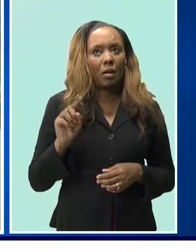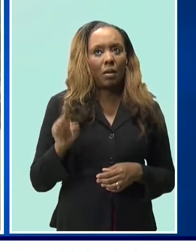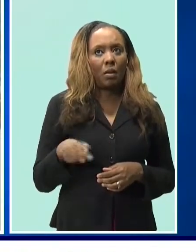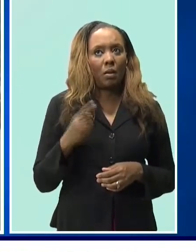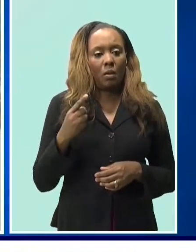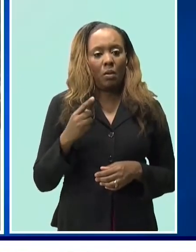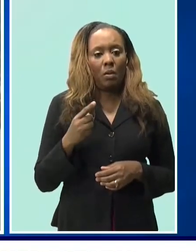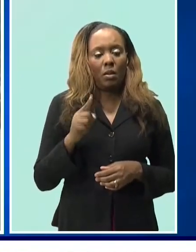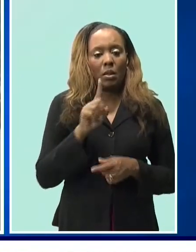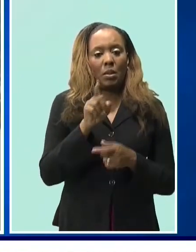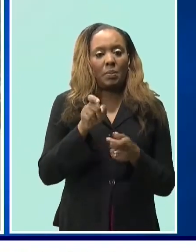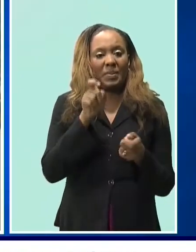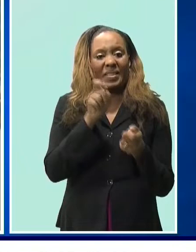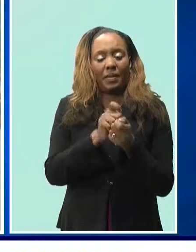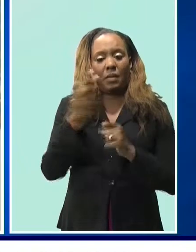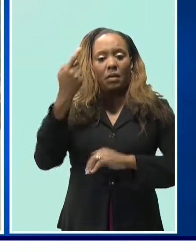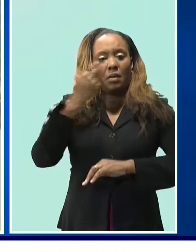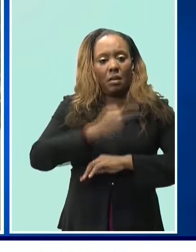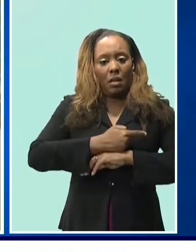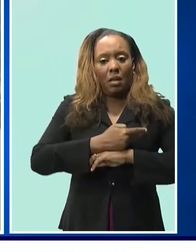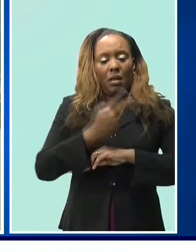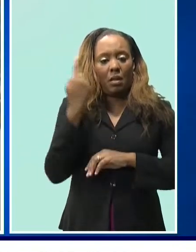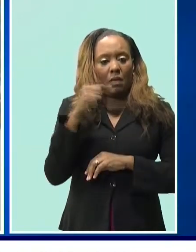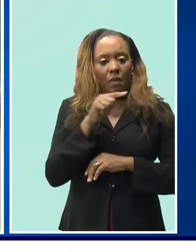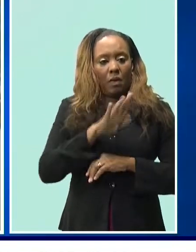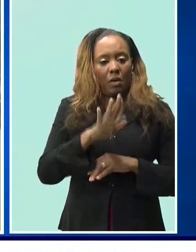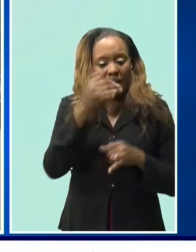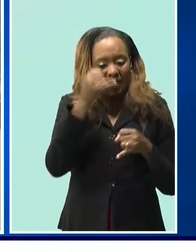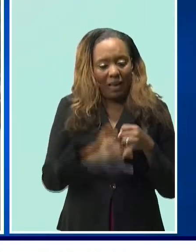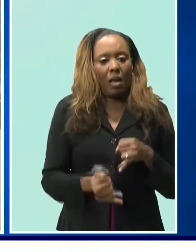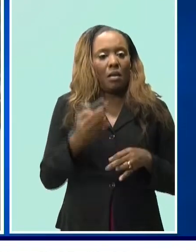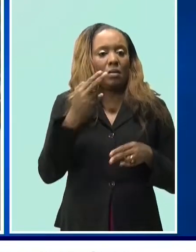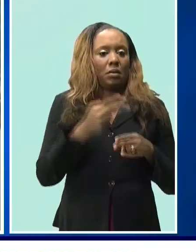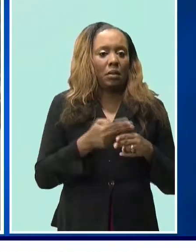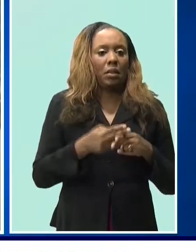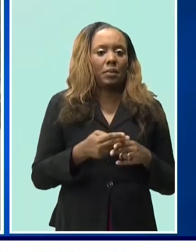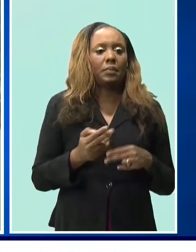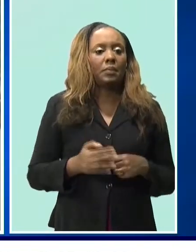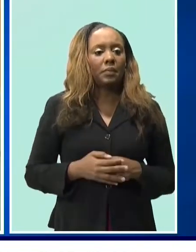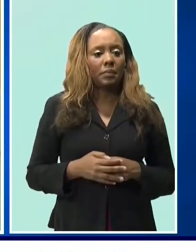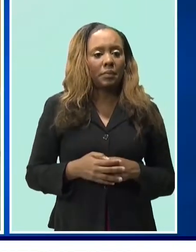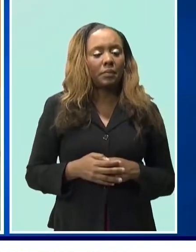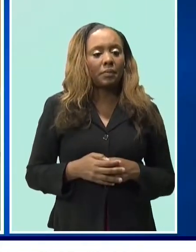on the days when your surname would be designated.